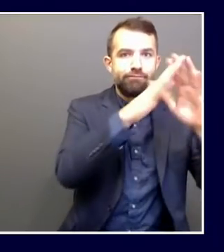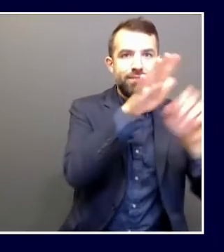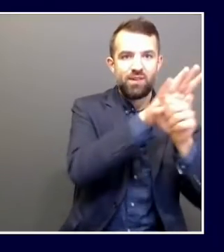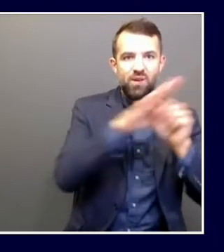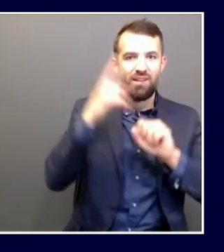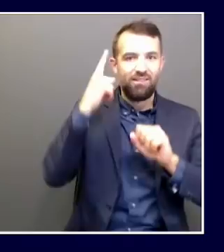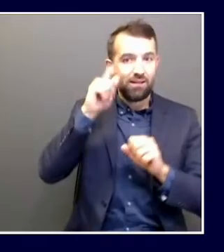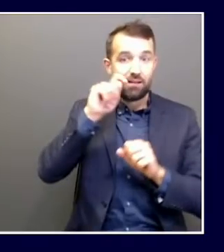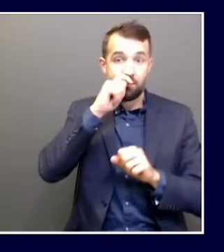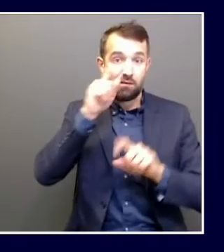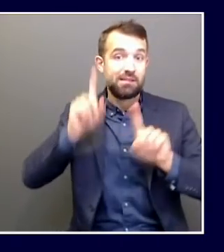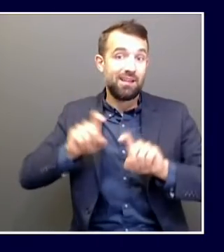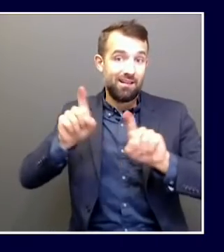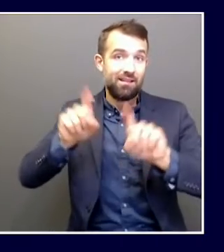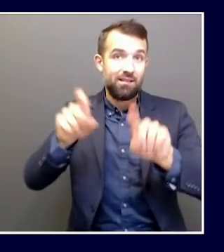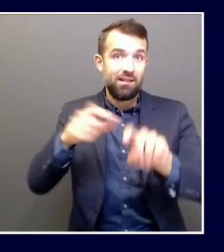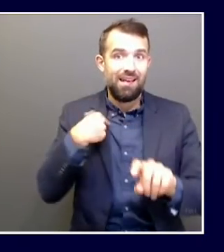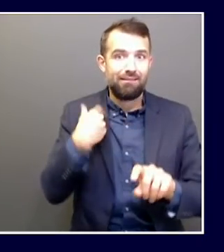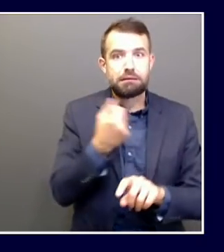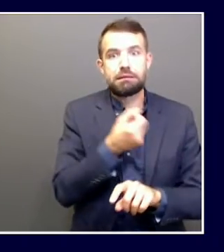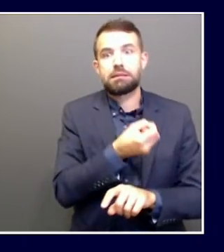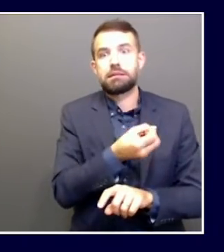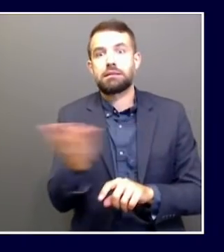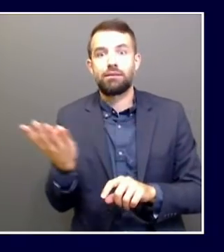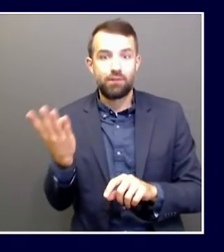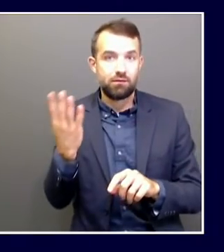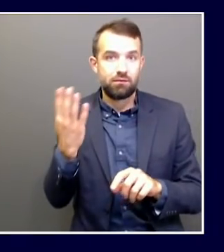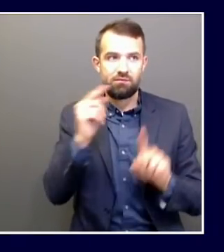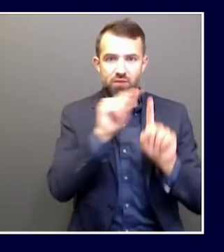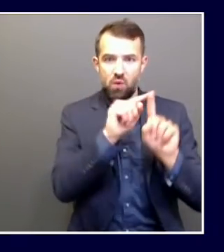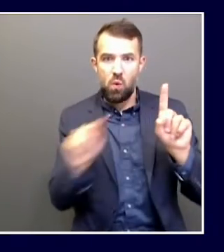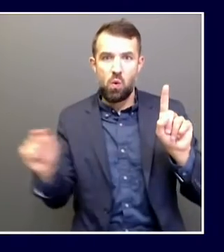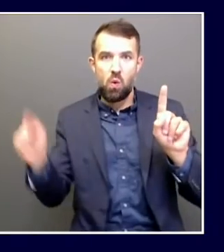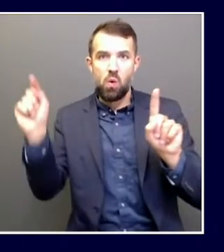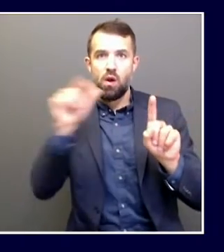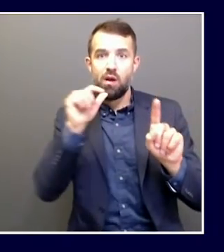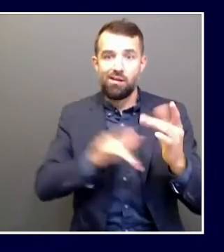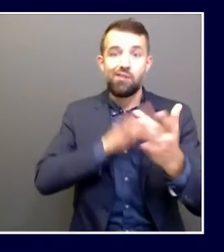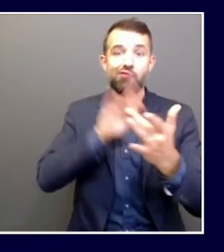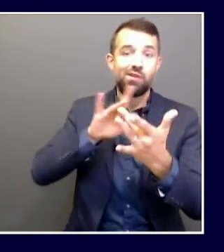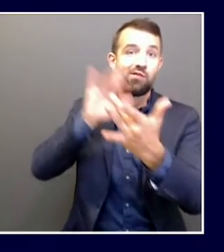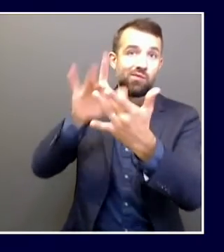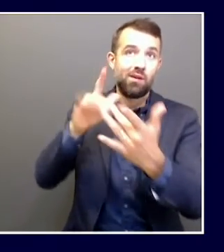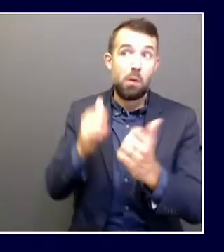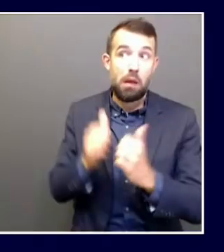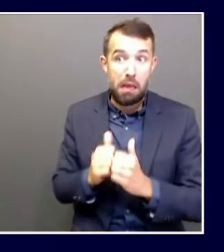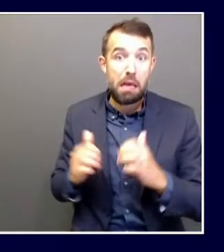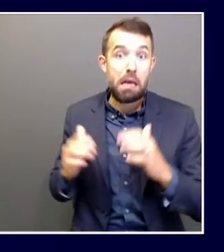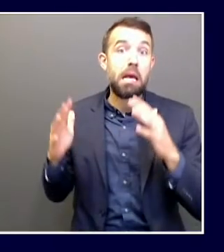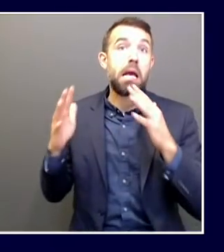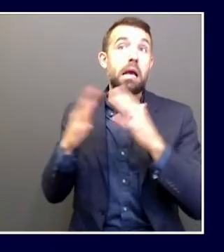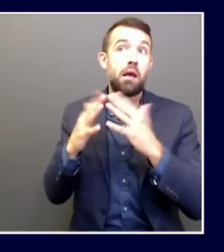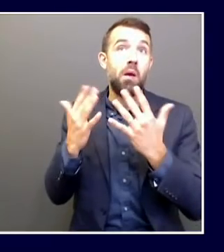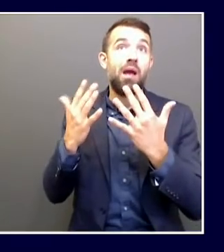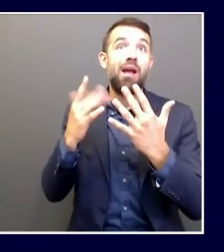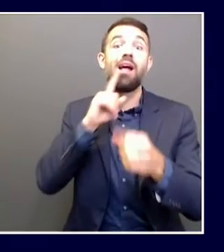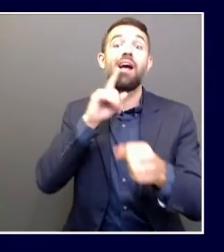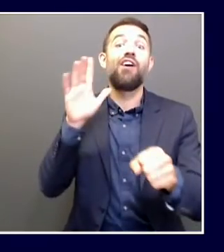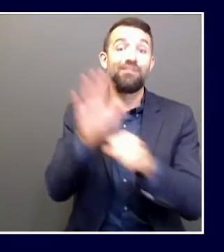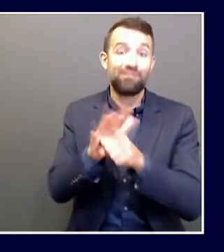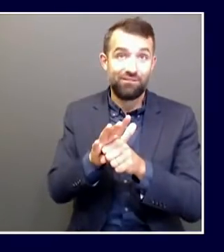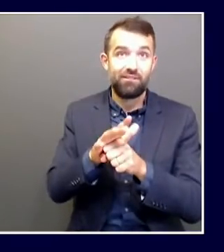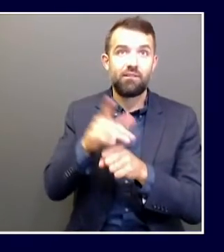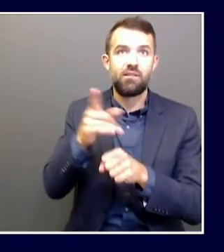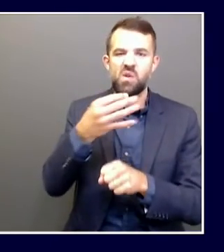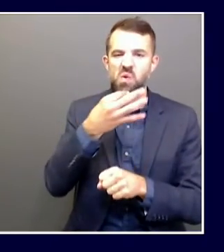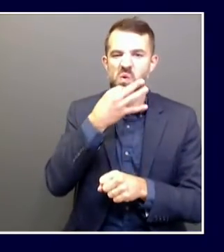confirmation on a couple of the pieces. So I don't have any announcements yet, but rest assured, we recognize fully that